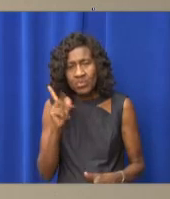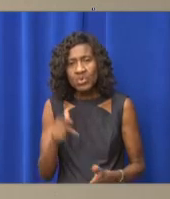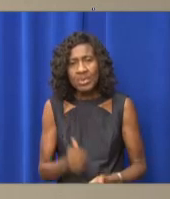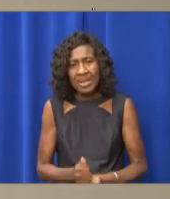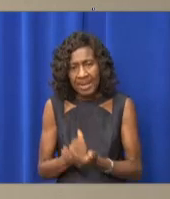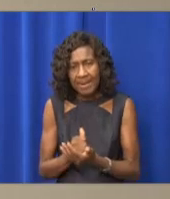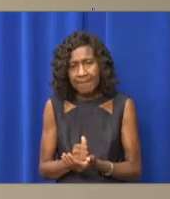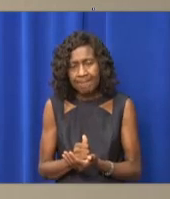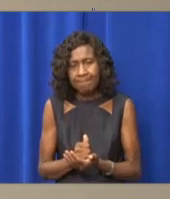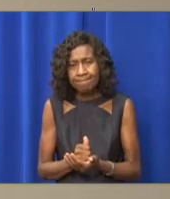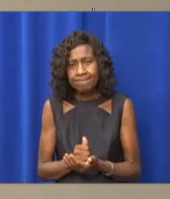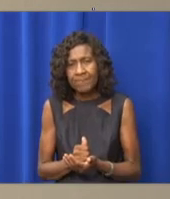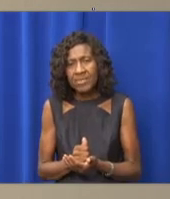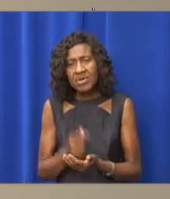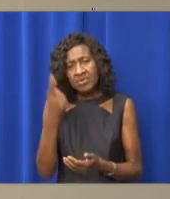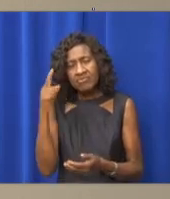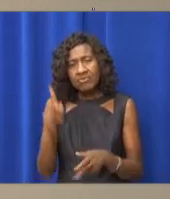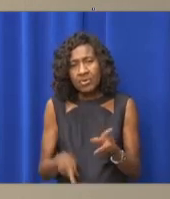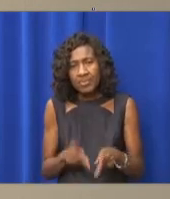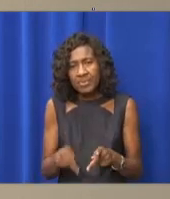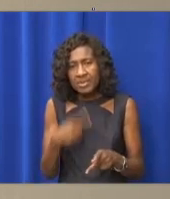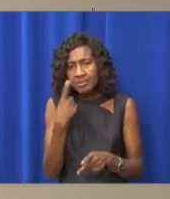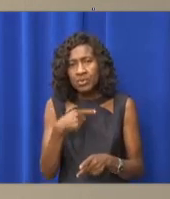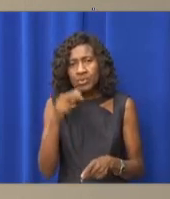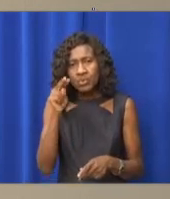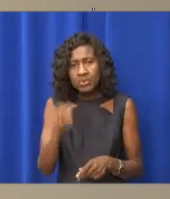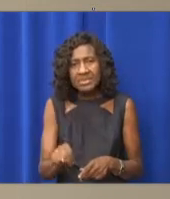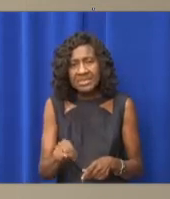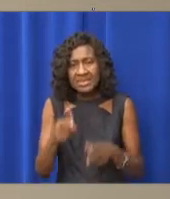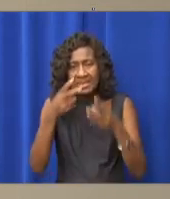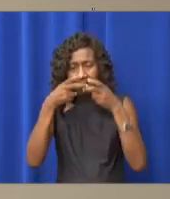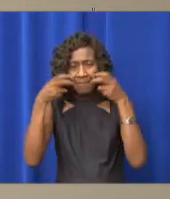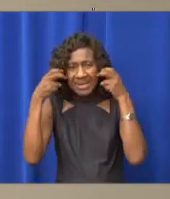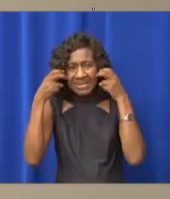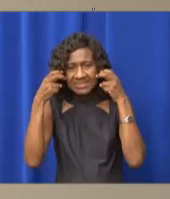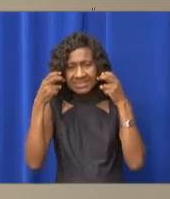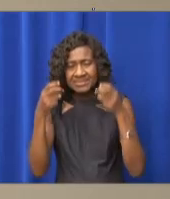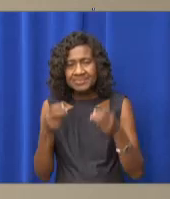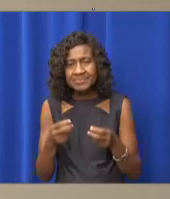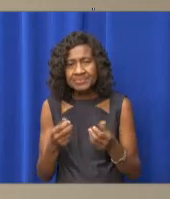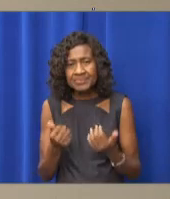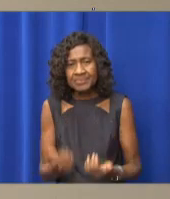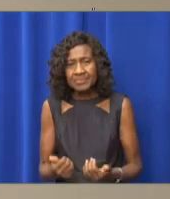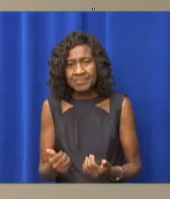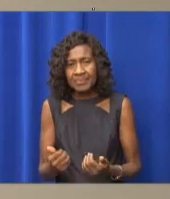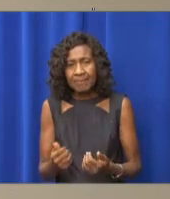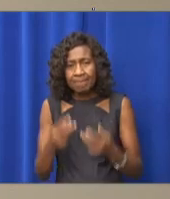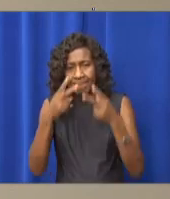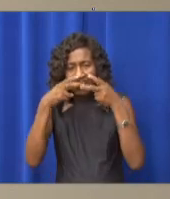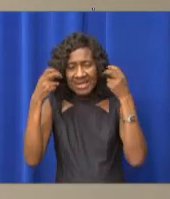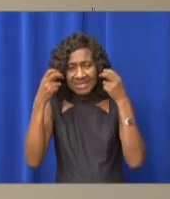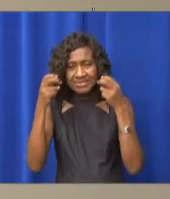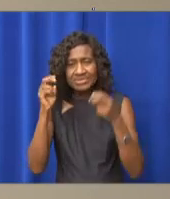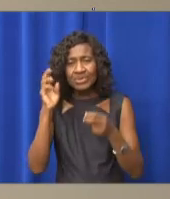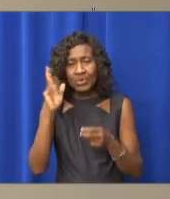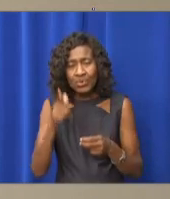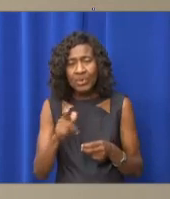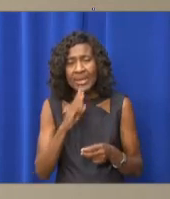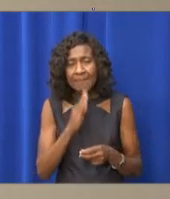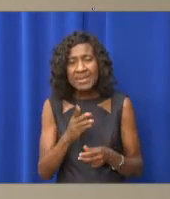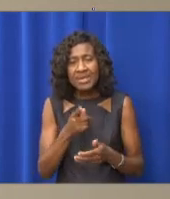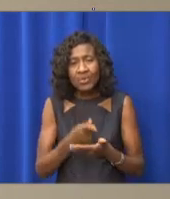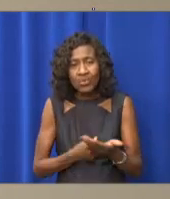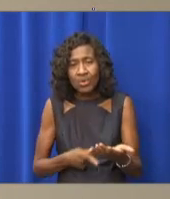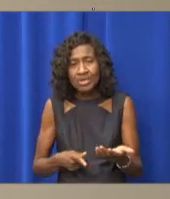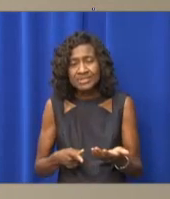So for persons who need masks, that mask is going to be the way of life for the next few